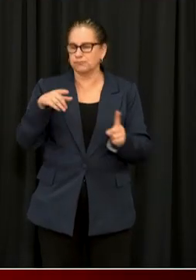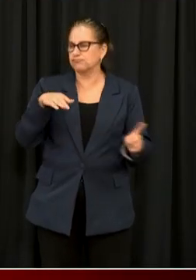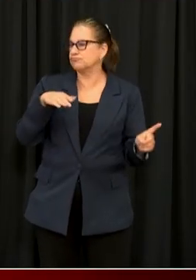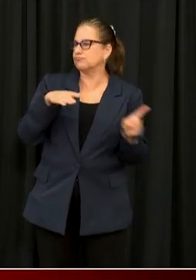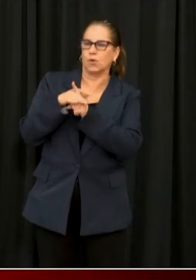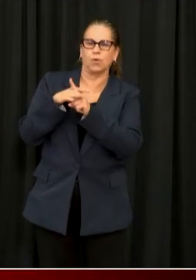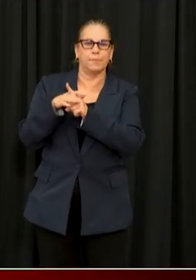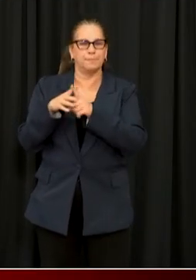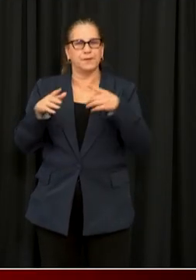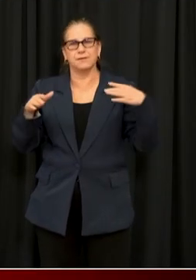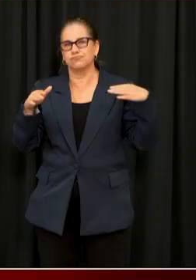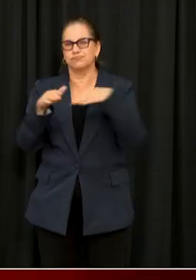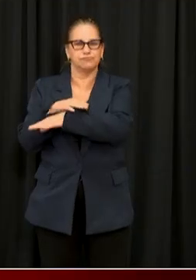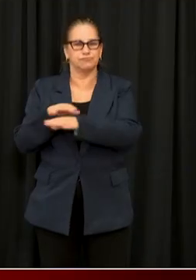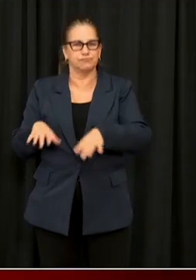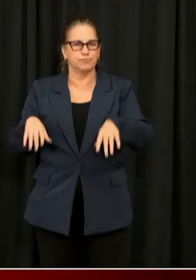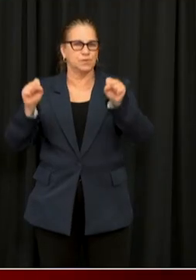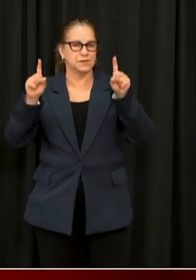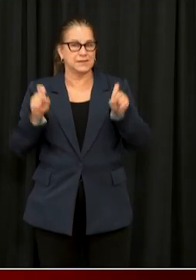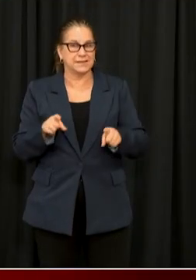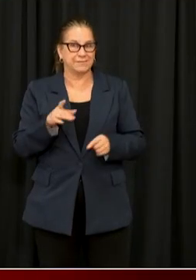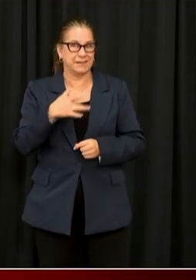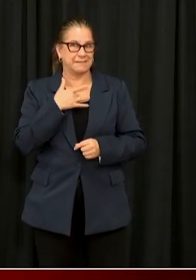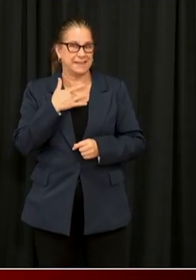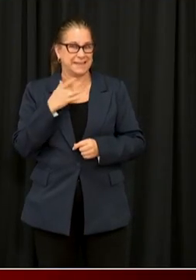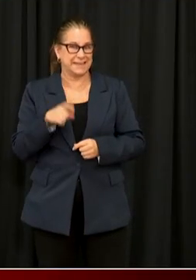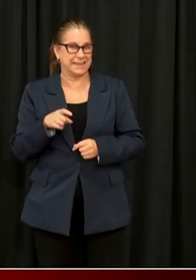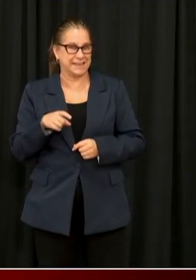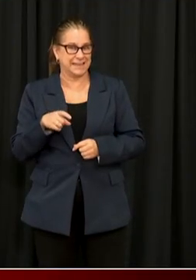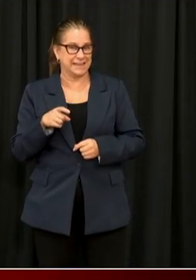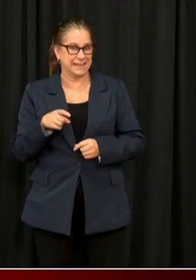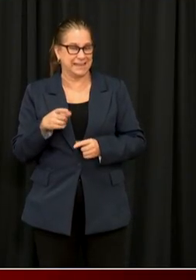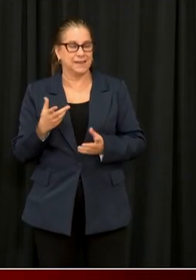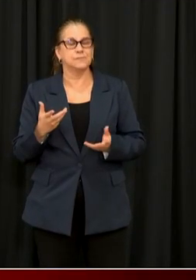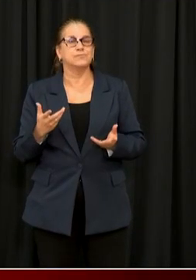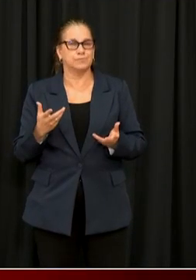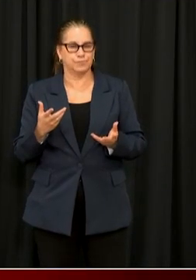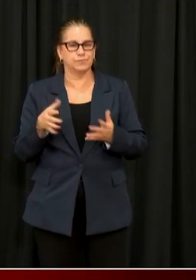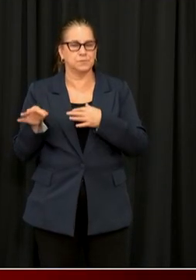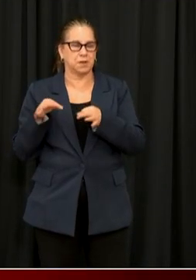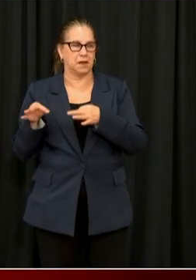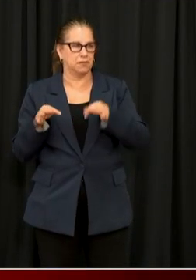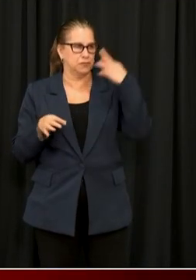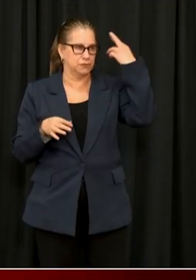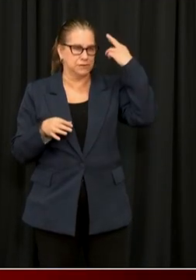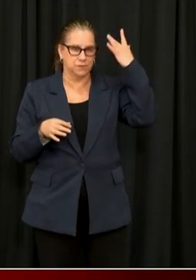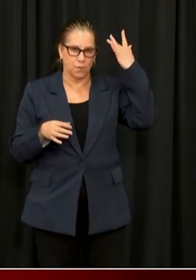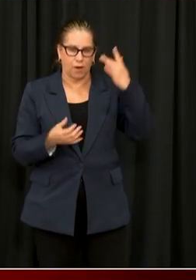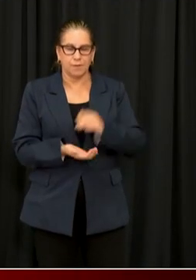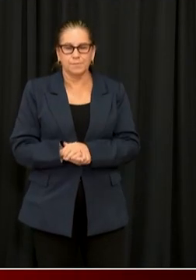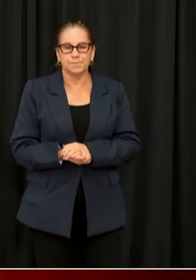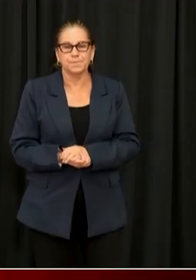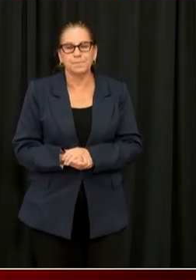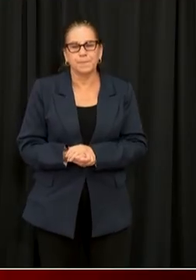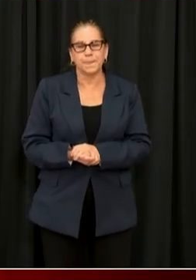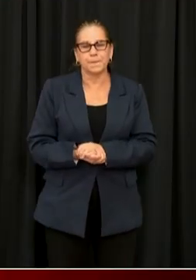need a test for all of the reasons that have been cited, that they are going to get a test.